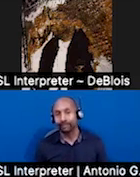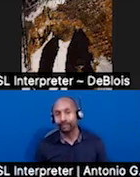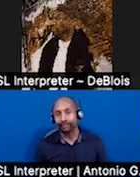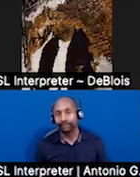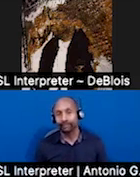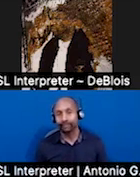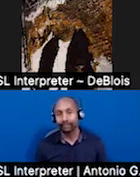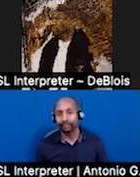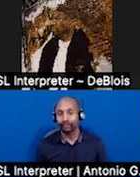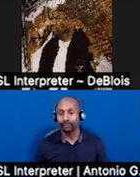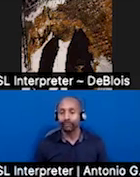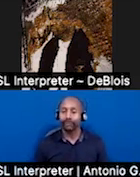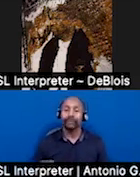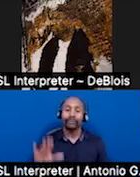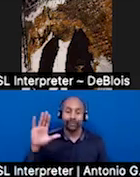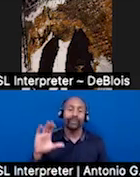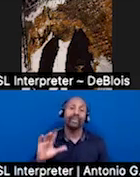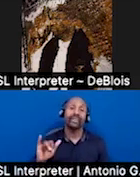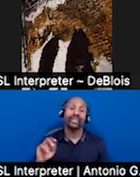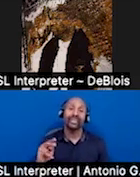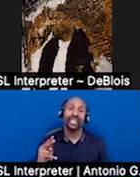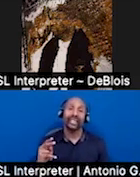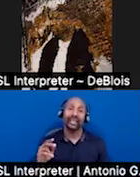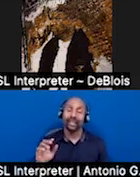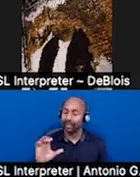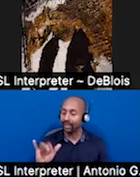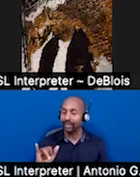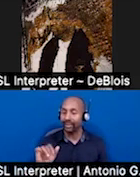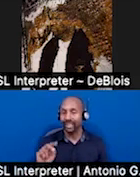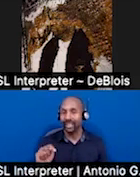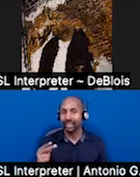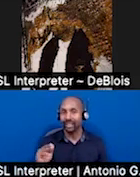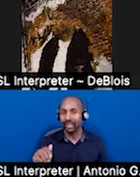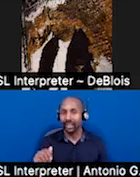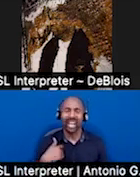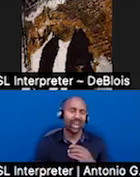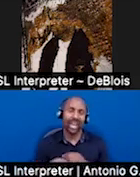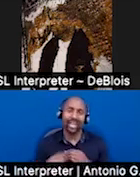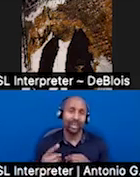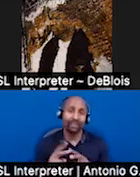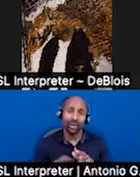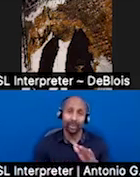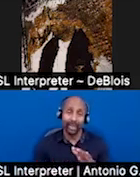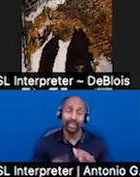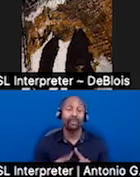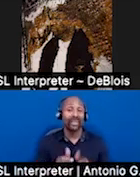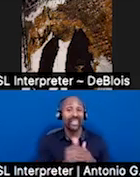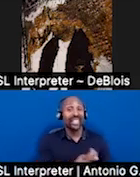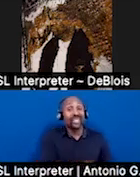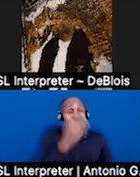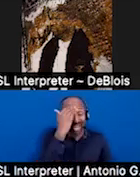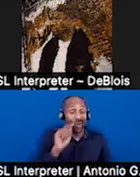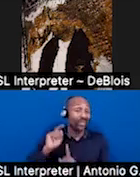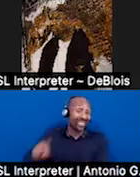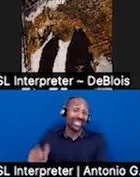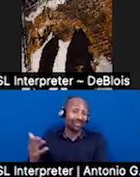This is Cynthia. I will just add something very basic that leaders need to know that this is the law. That is often comes